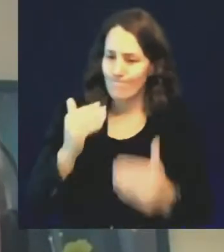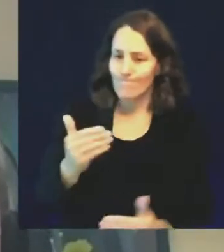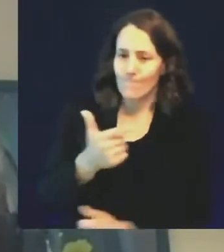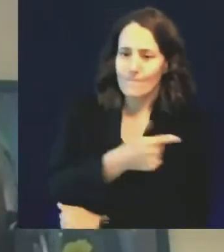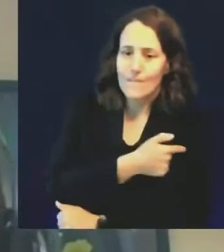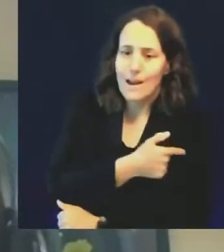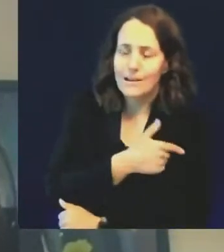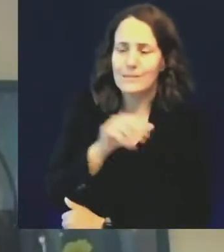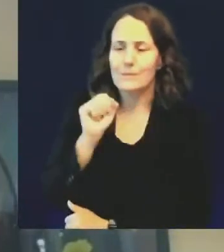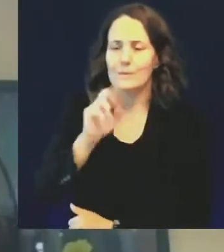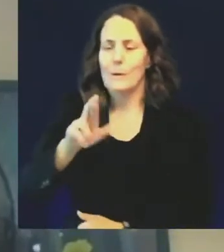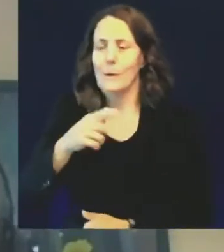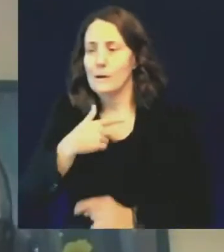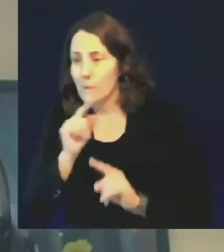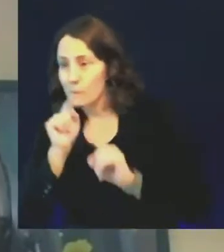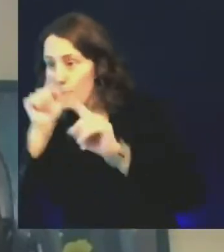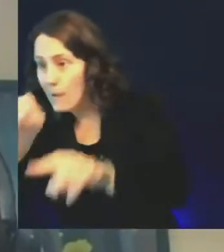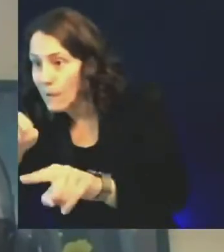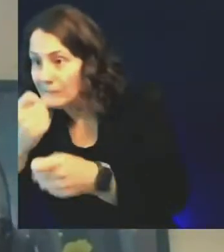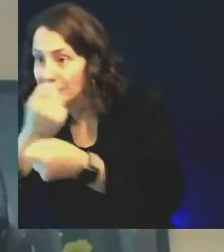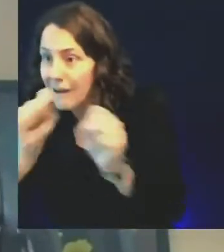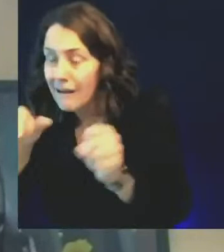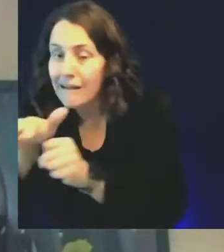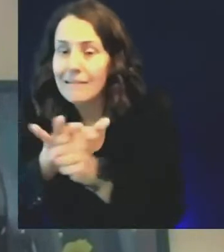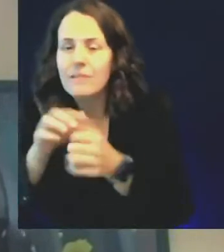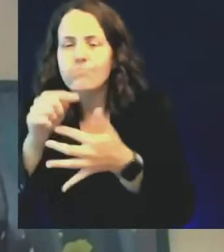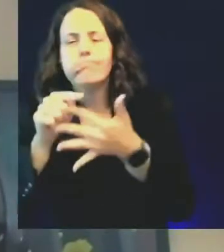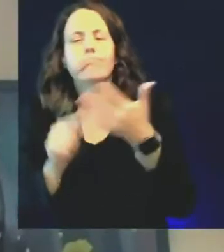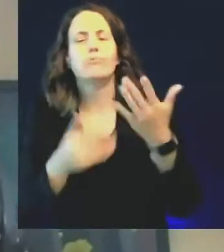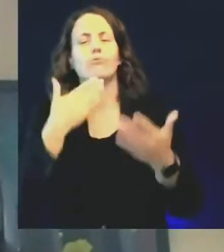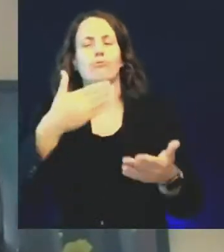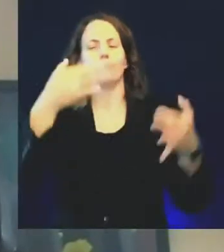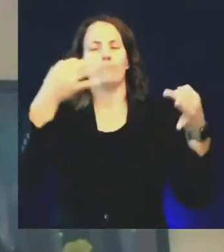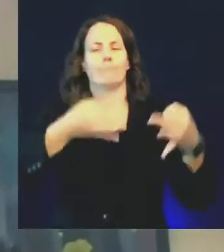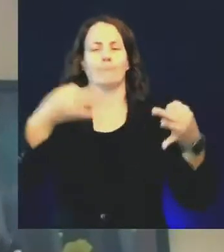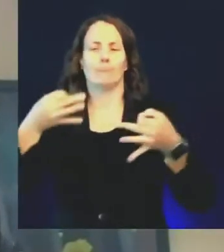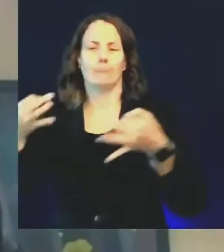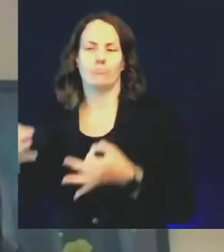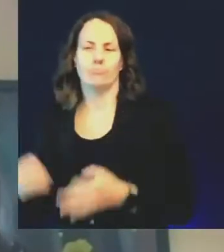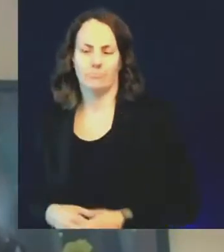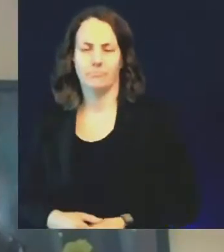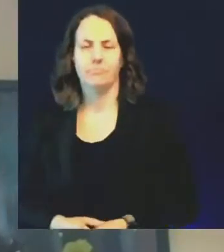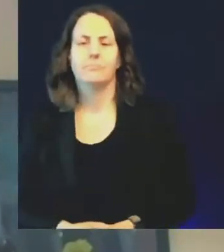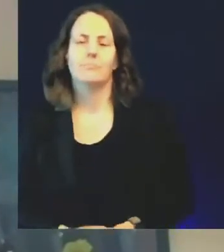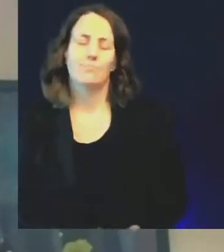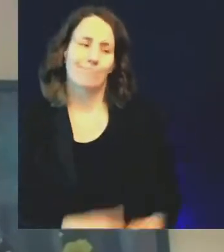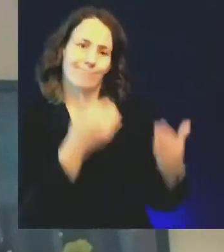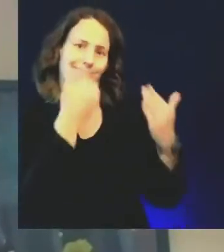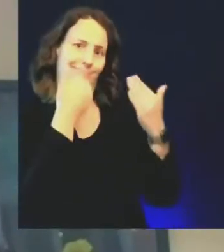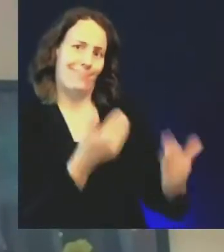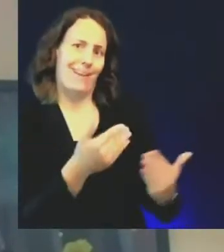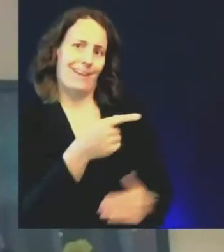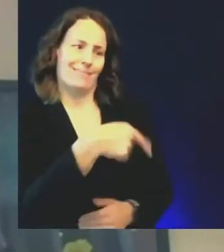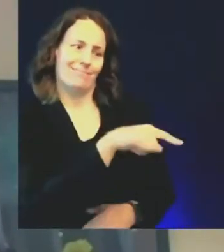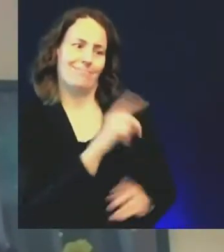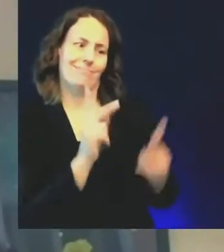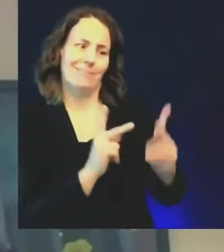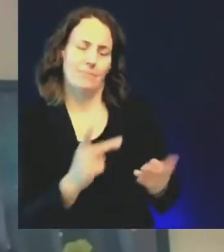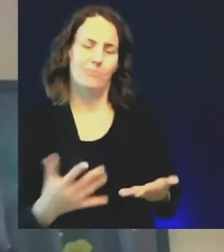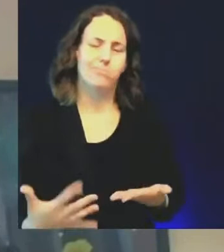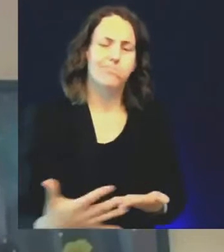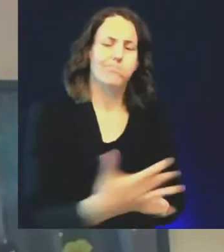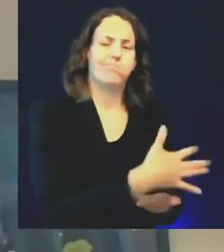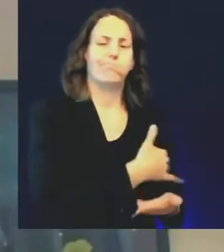with you and with our local policymaker. These new maps can be used by our vaccinators across the